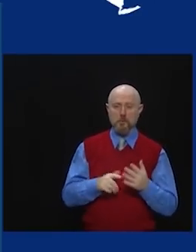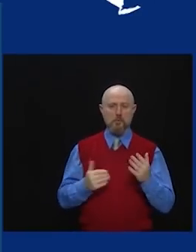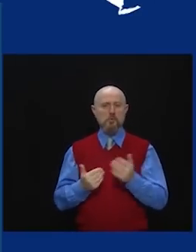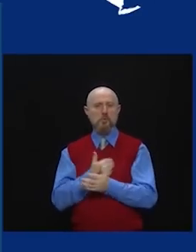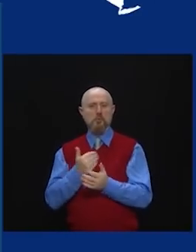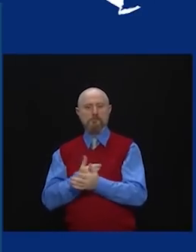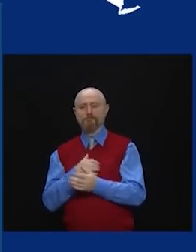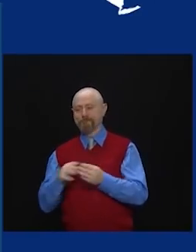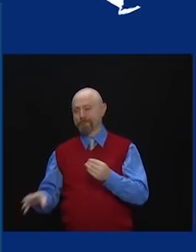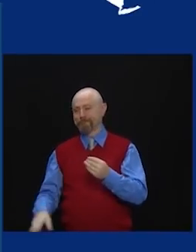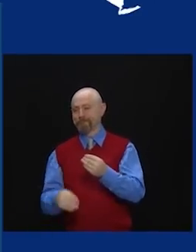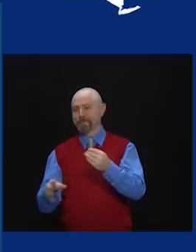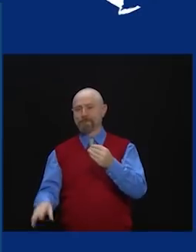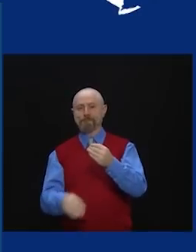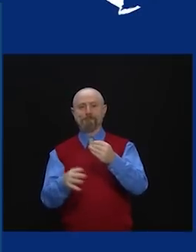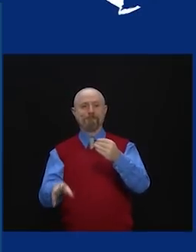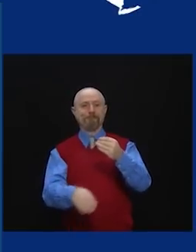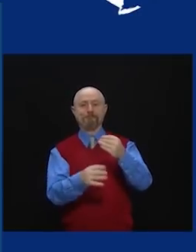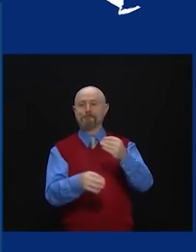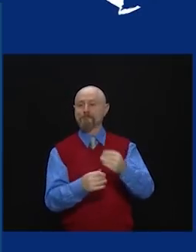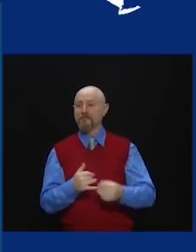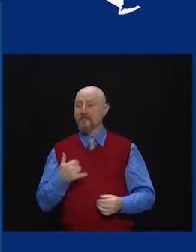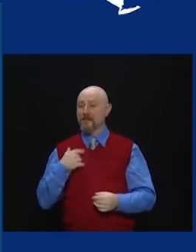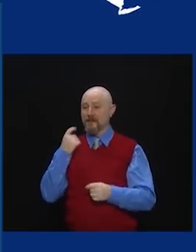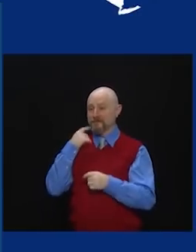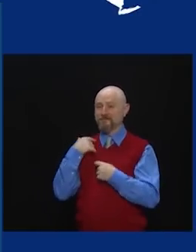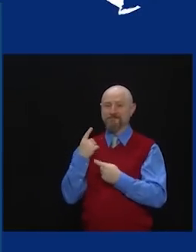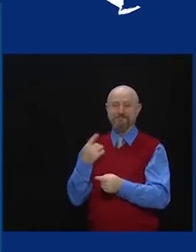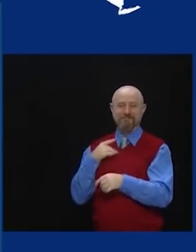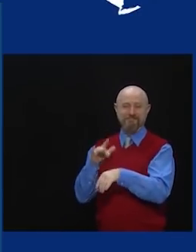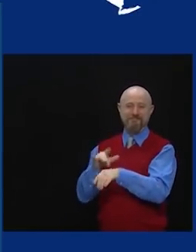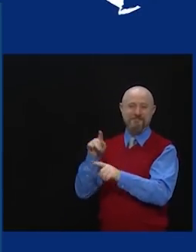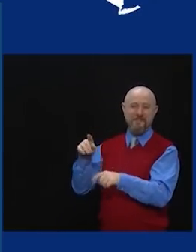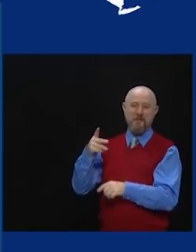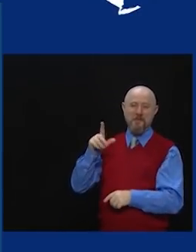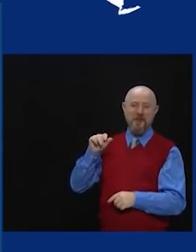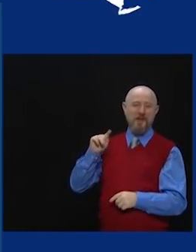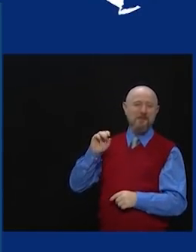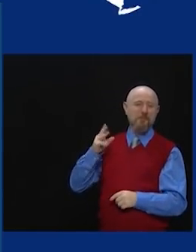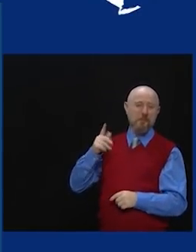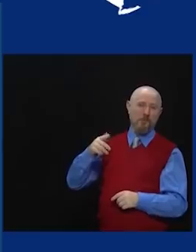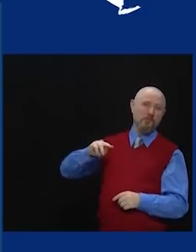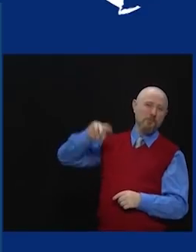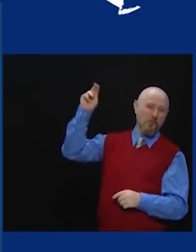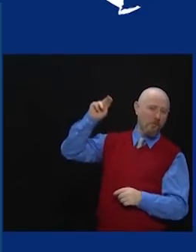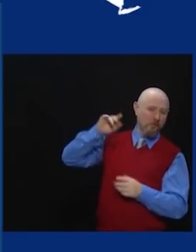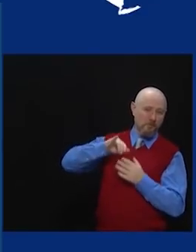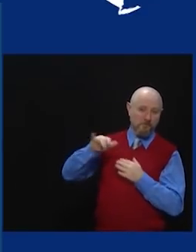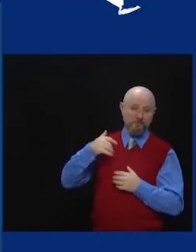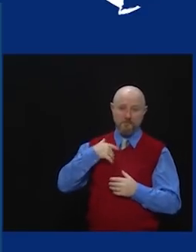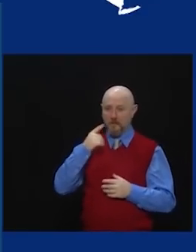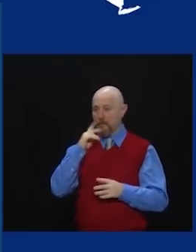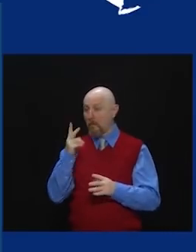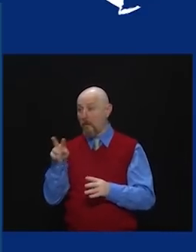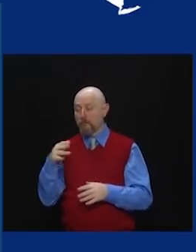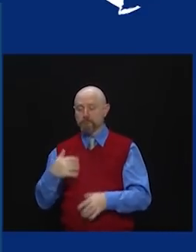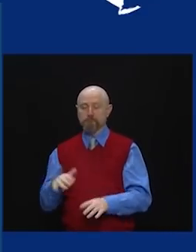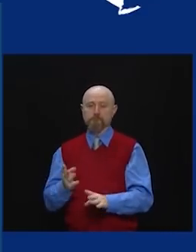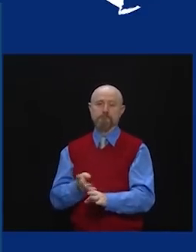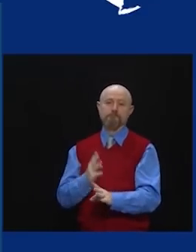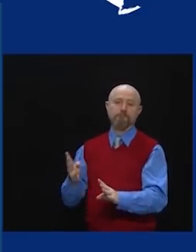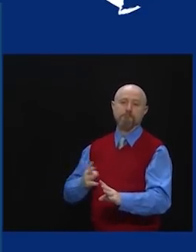I just visited one in Plattsburgh a couple days ago, and the lines were not long. Everybody was happy. There were plenty of